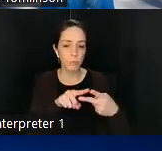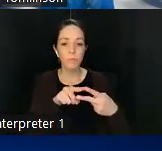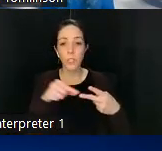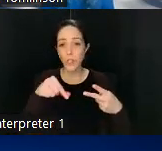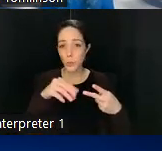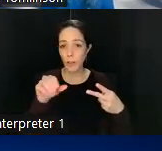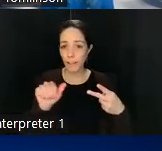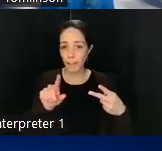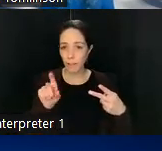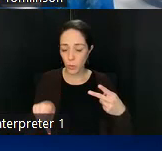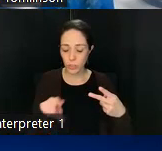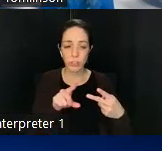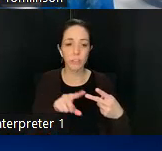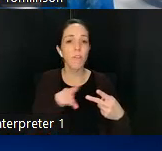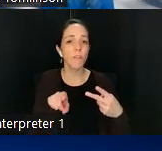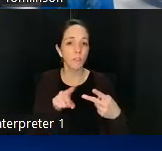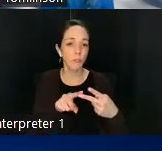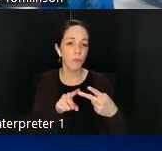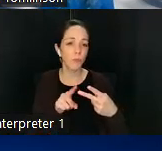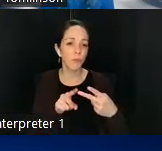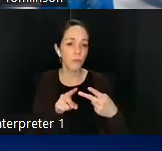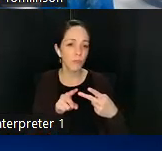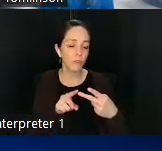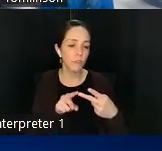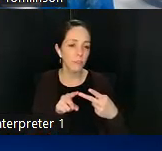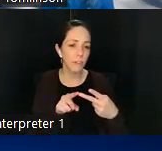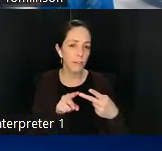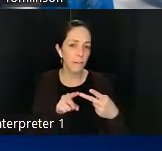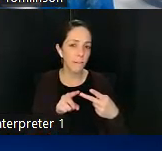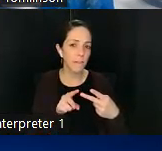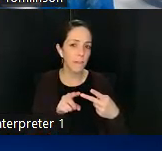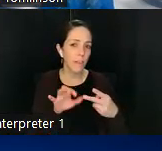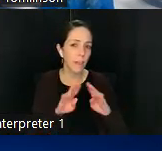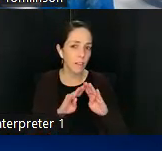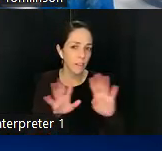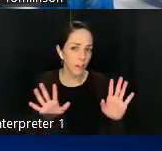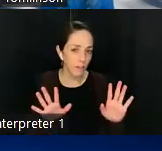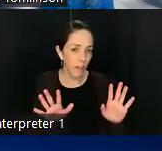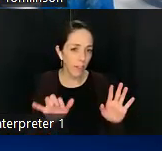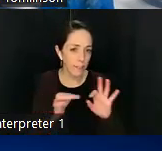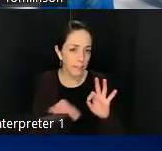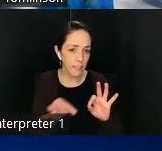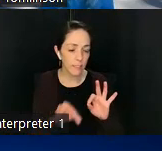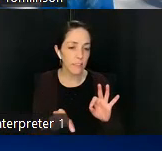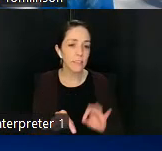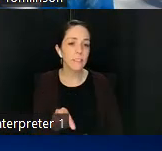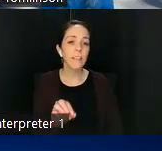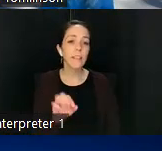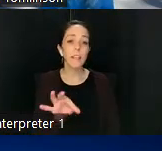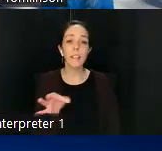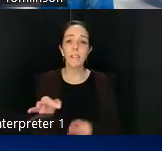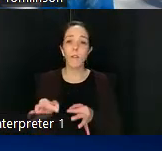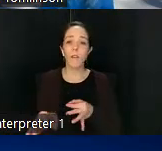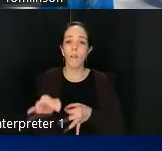vote? But if they're step, I would say that, to clarify just that last final sentence, if they are moved up from an alternate position